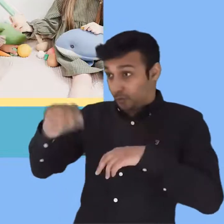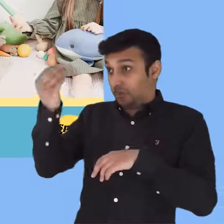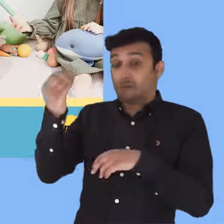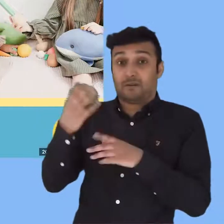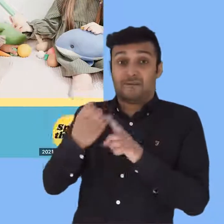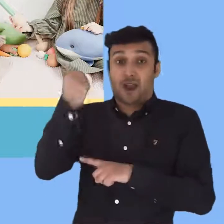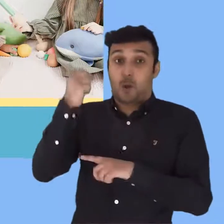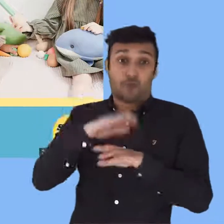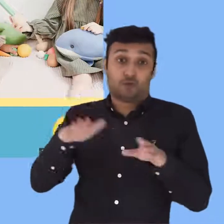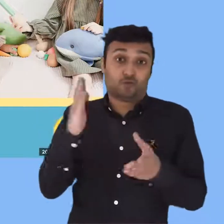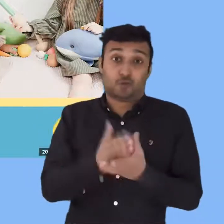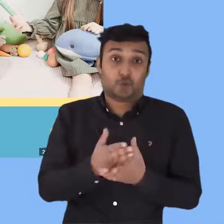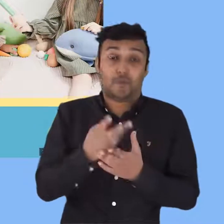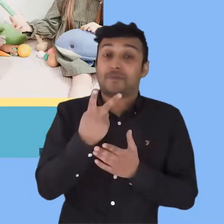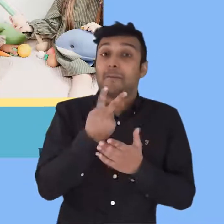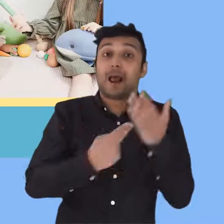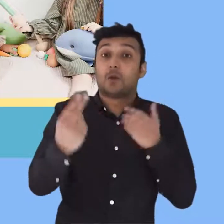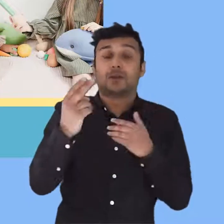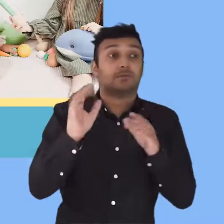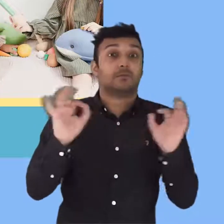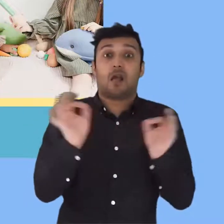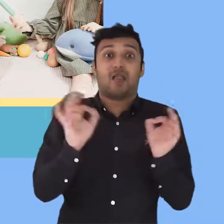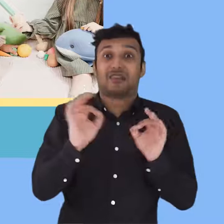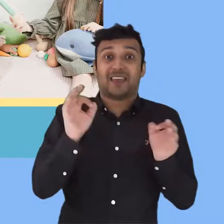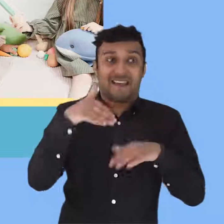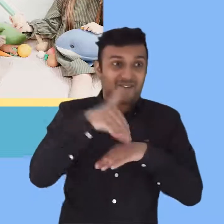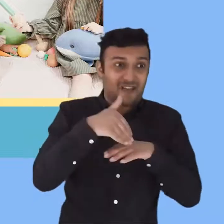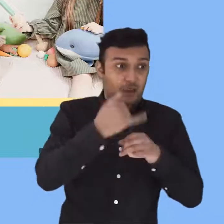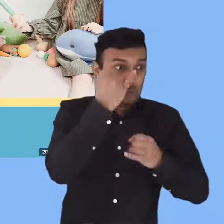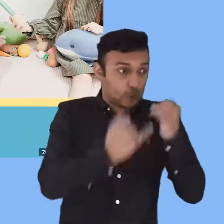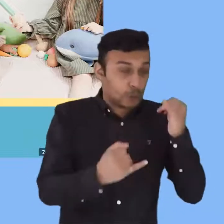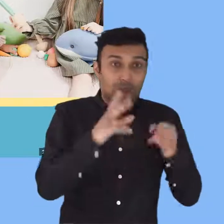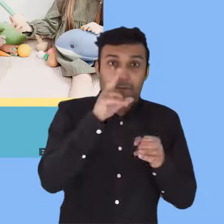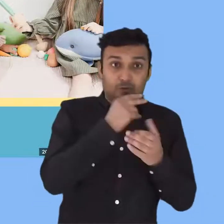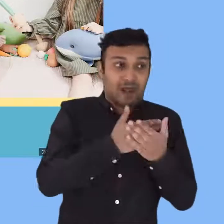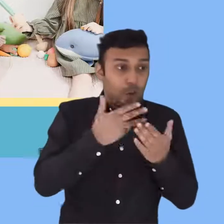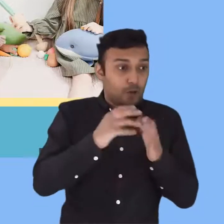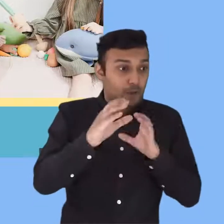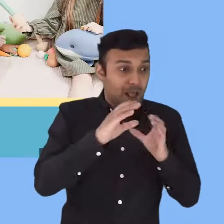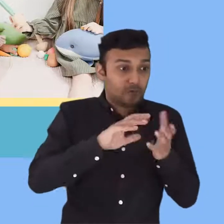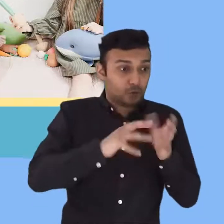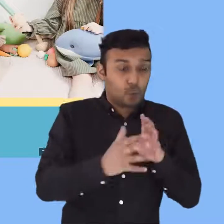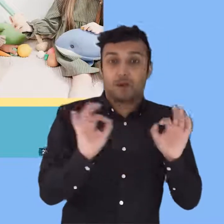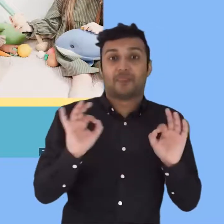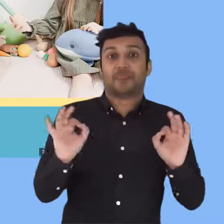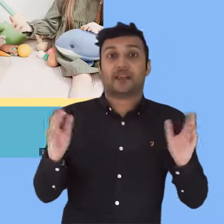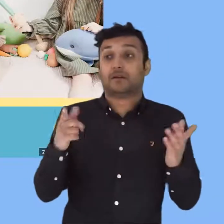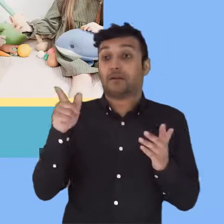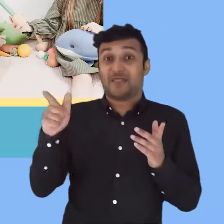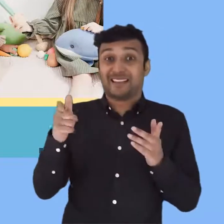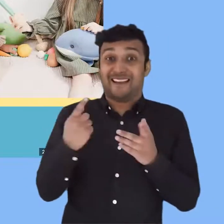not actually true. Bilingualism doesn't cause or contribute to a speech, language, or communication disorder. It only has